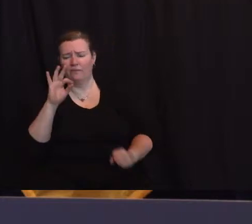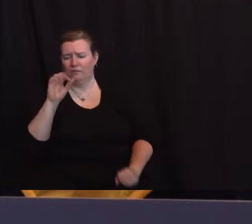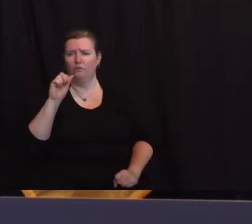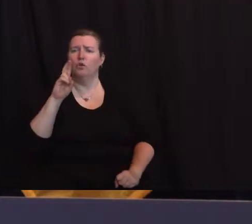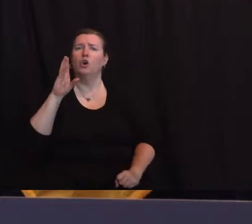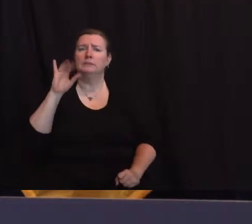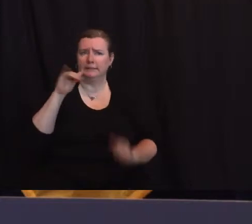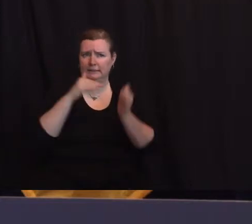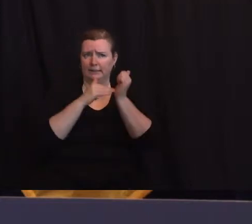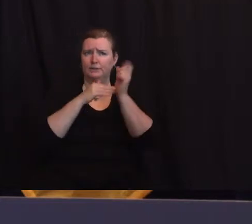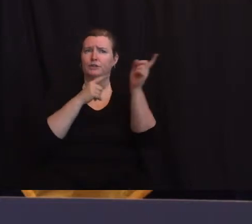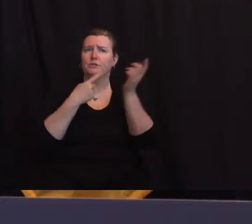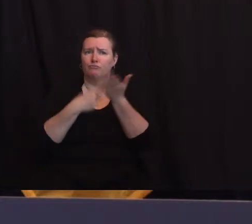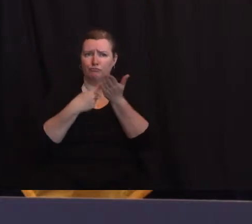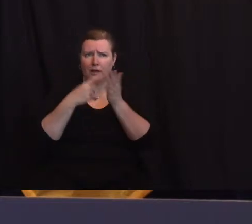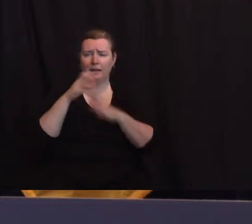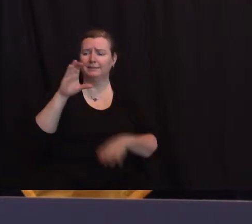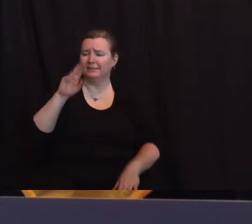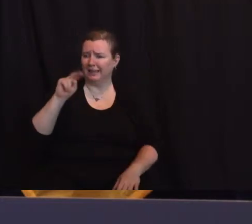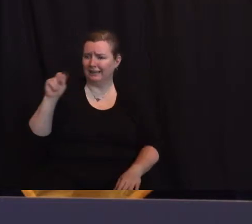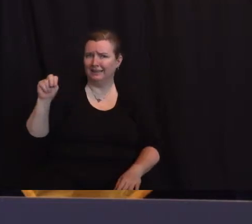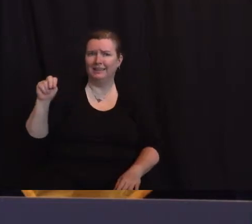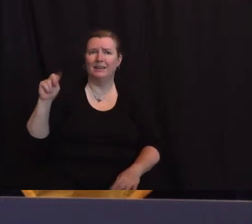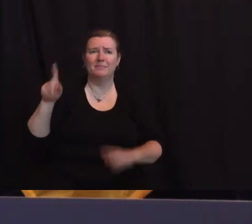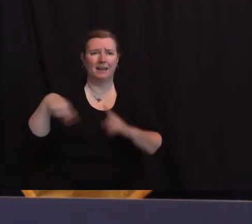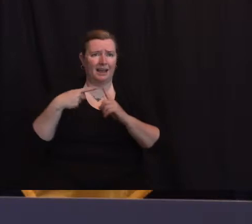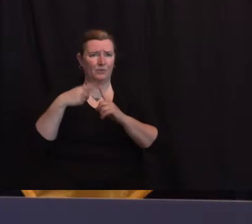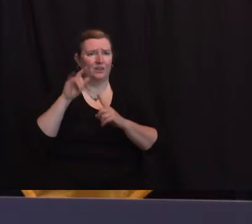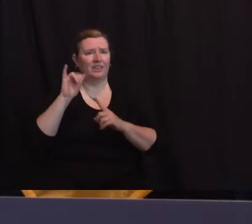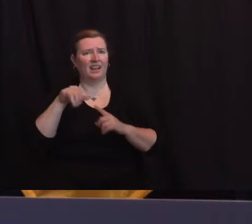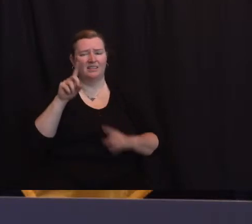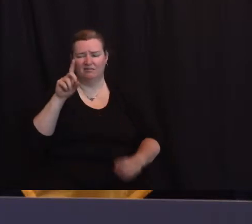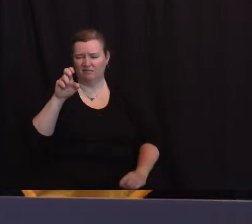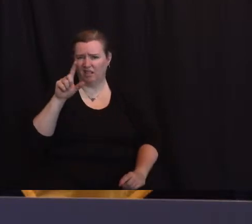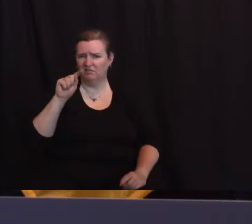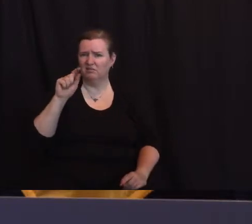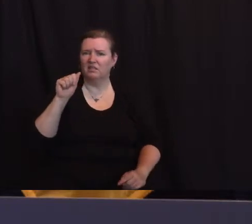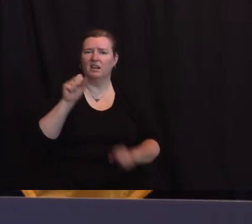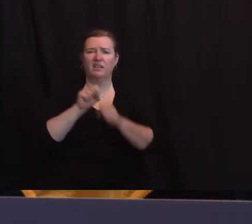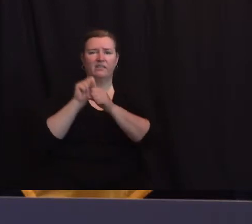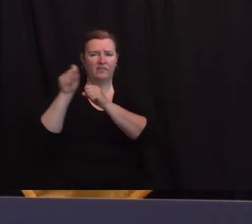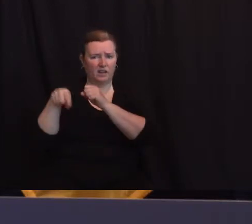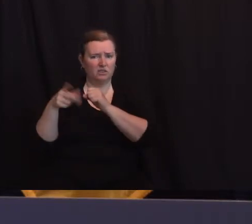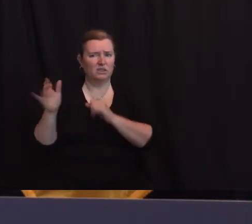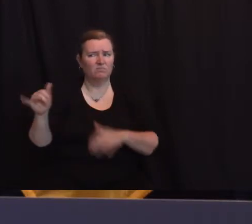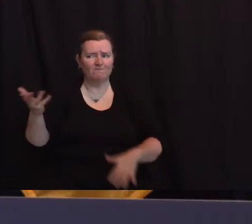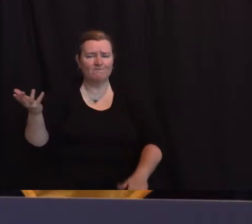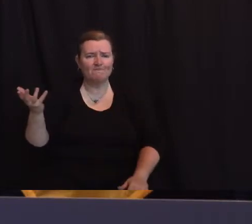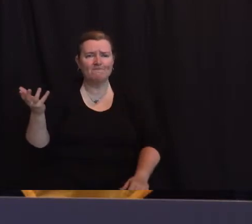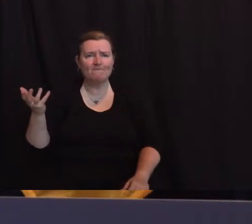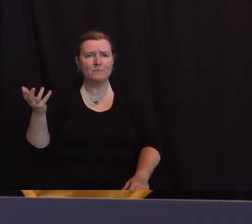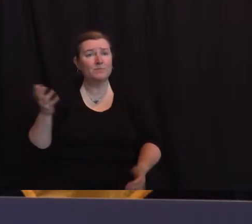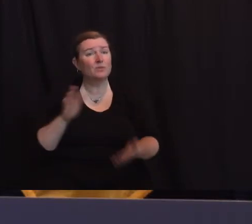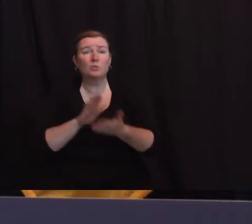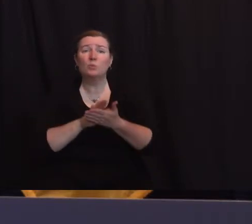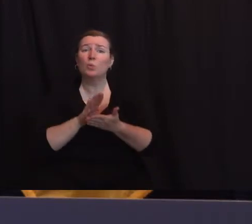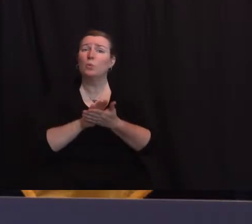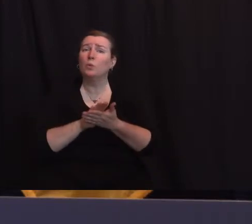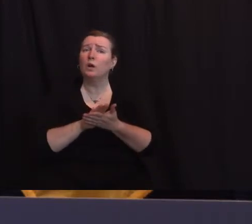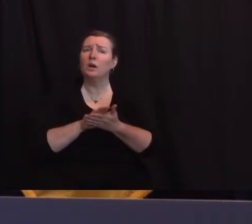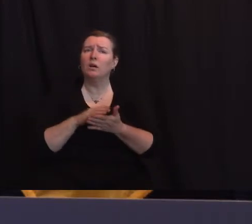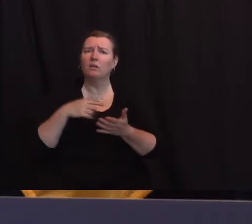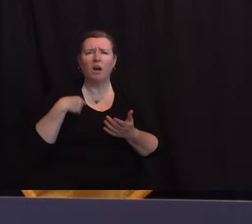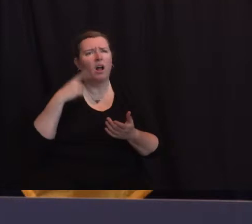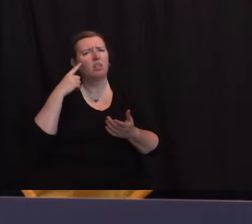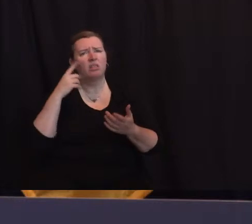CNN. On schools, again, I just repeat sort of what I've said. I think we're going to leave it to the judgment of the